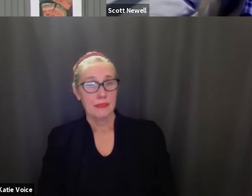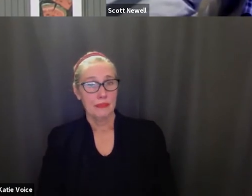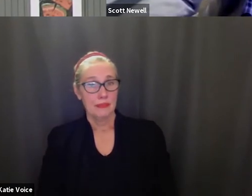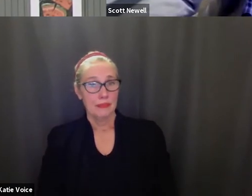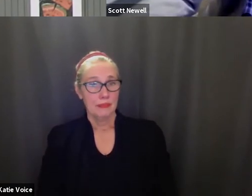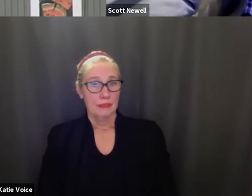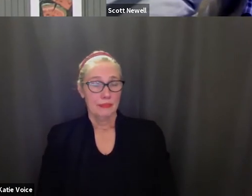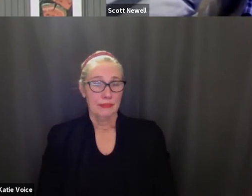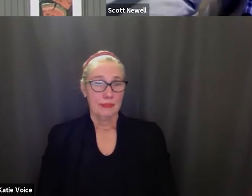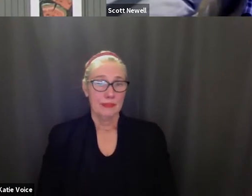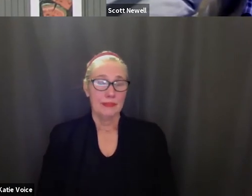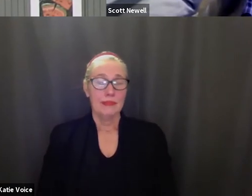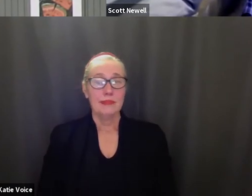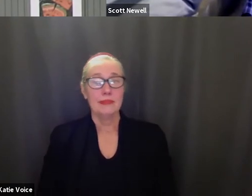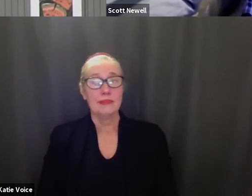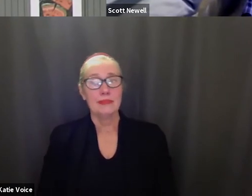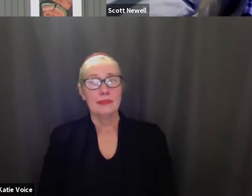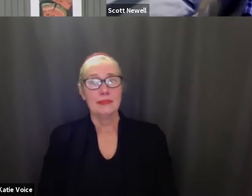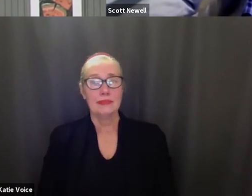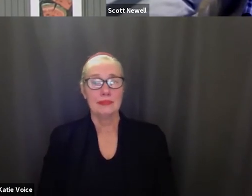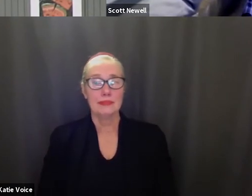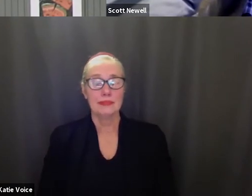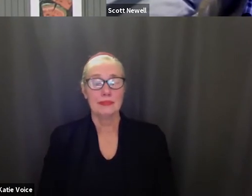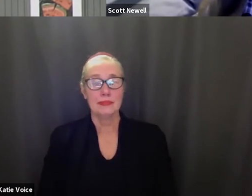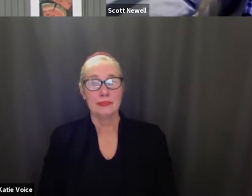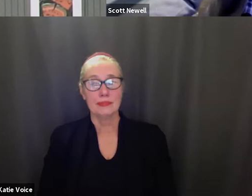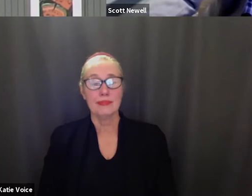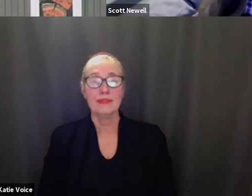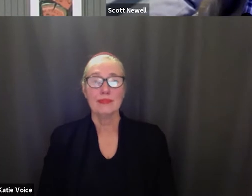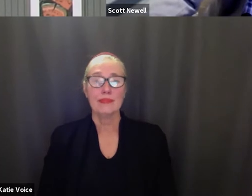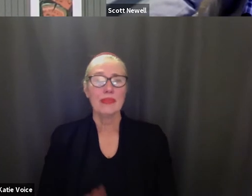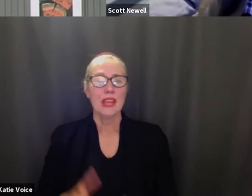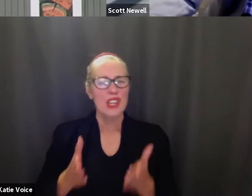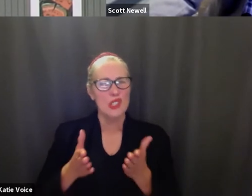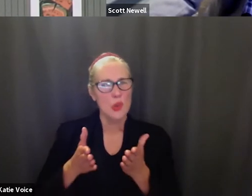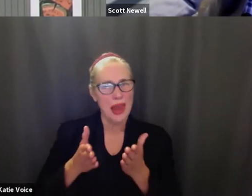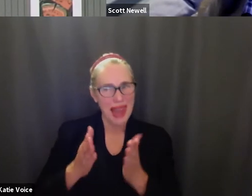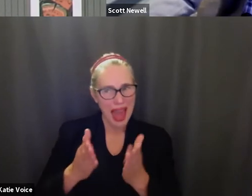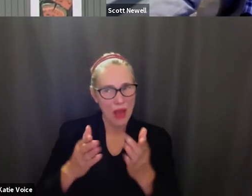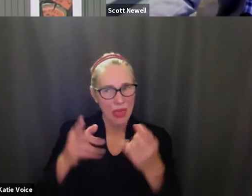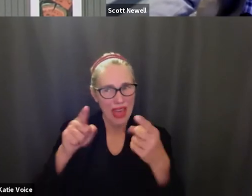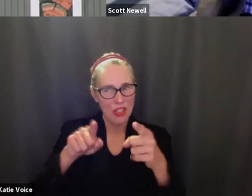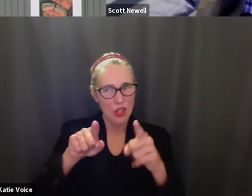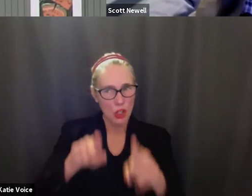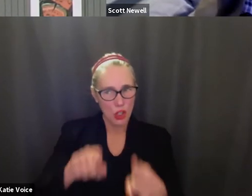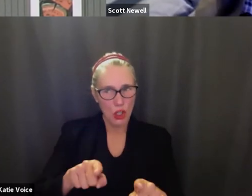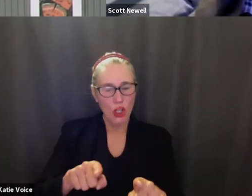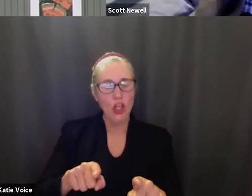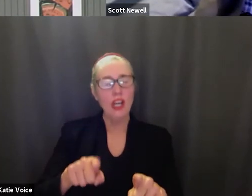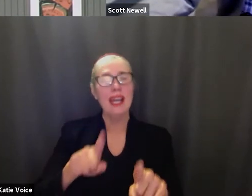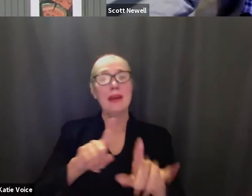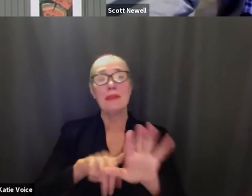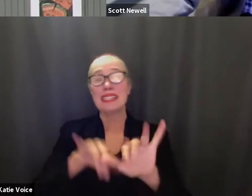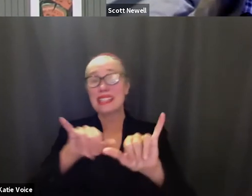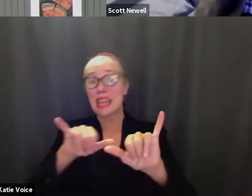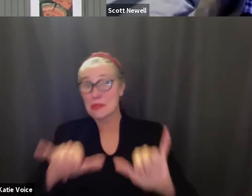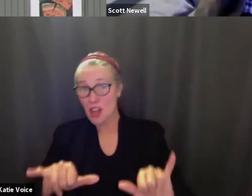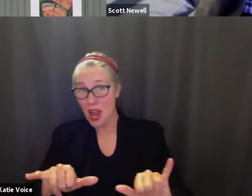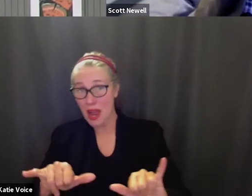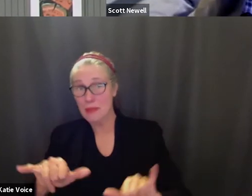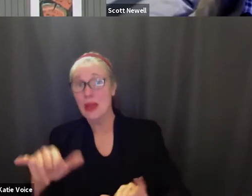scenario that would um allow that to occur but also allow the population